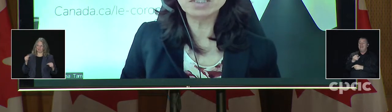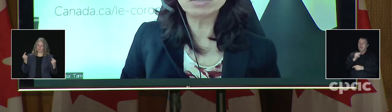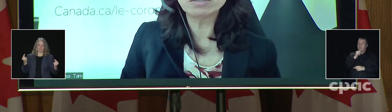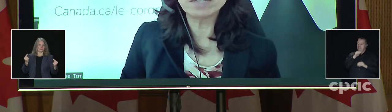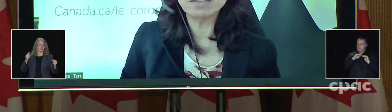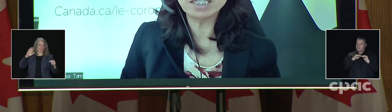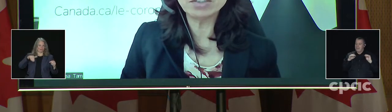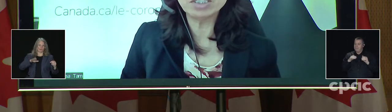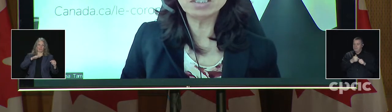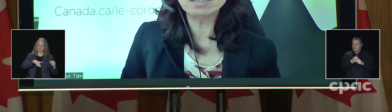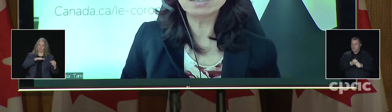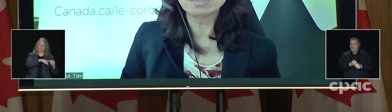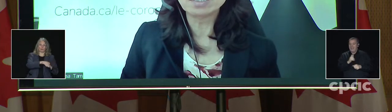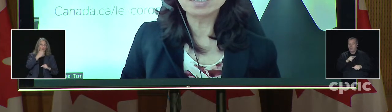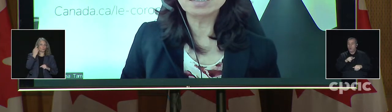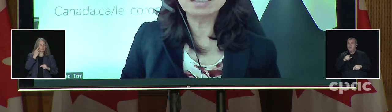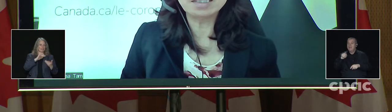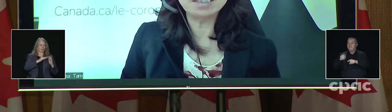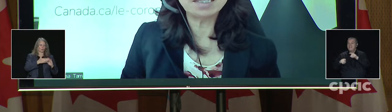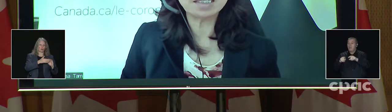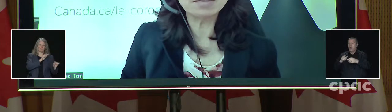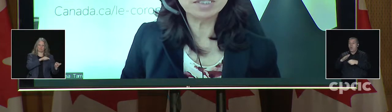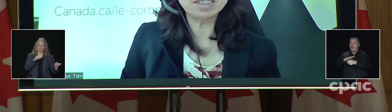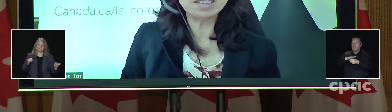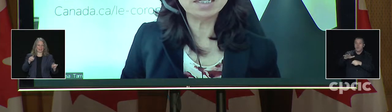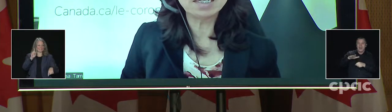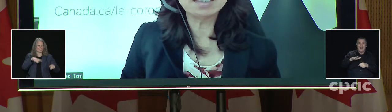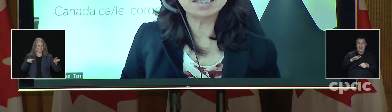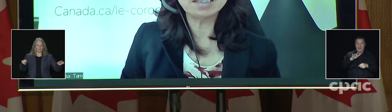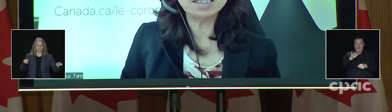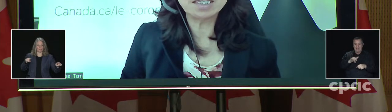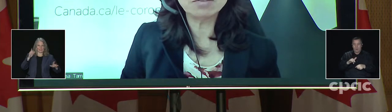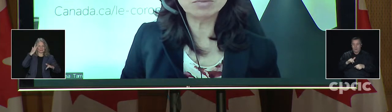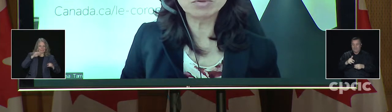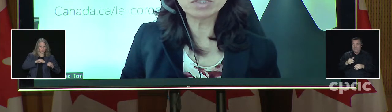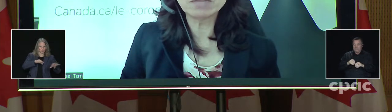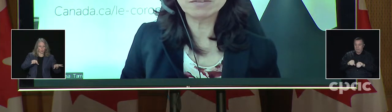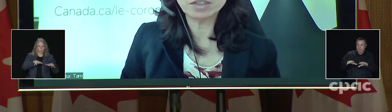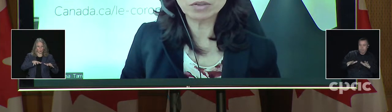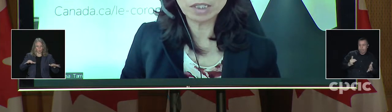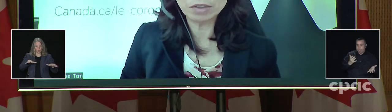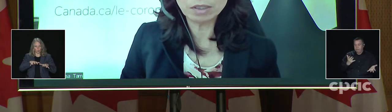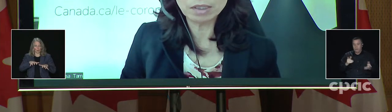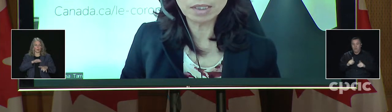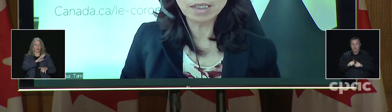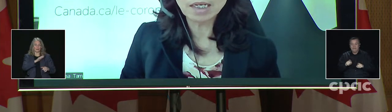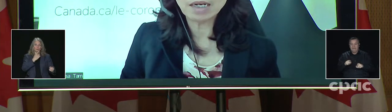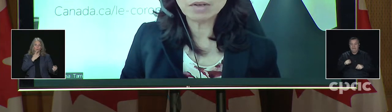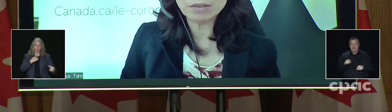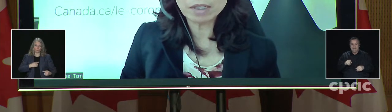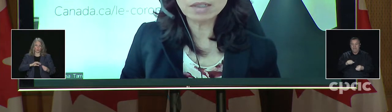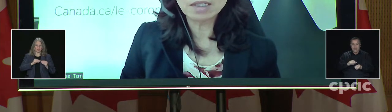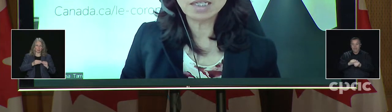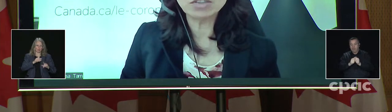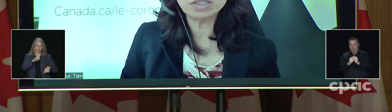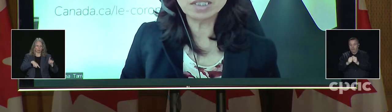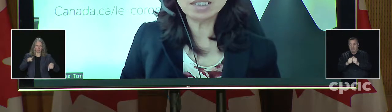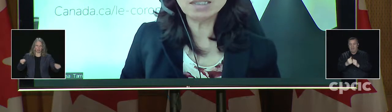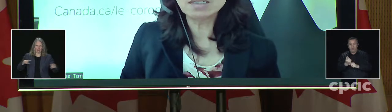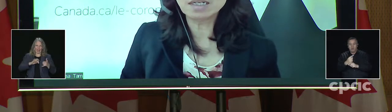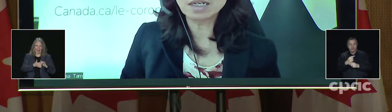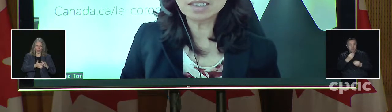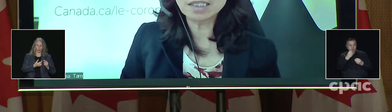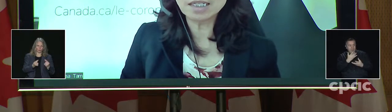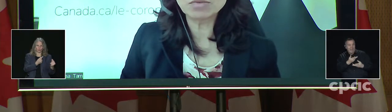considerable regional variations in disease activity and day-to-day reporting fluctuations. However,